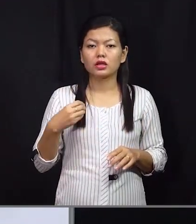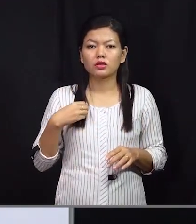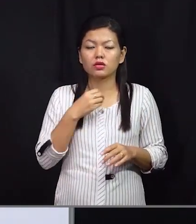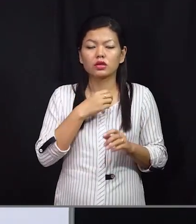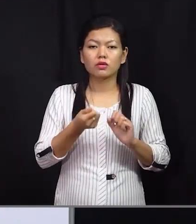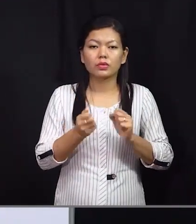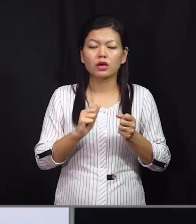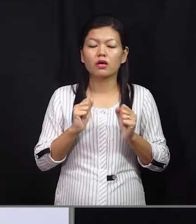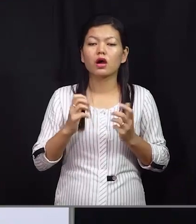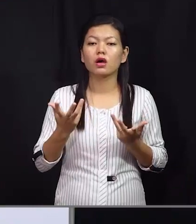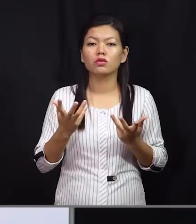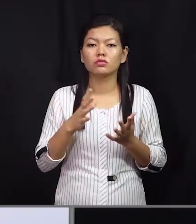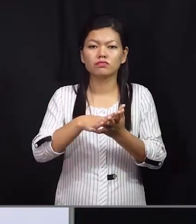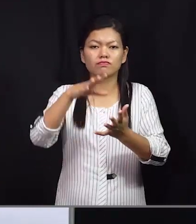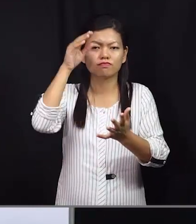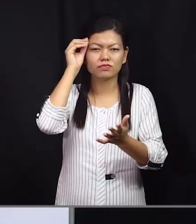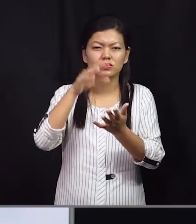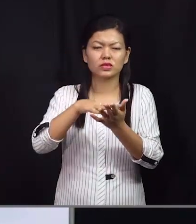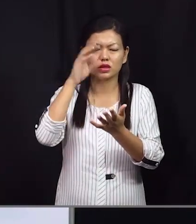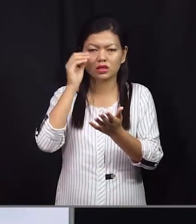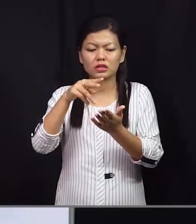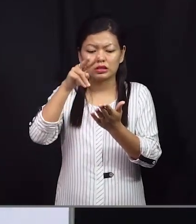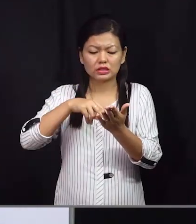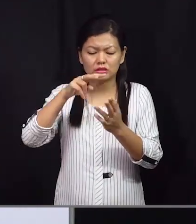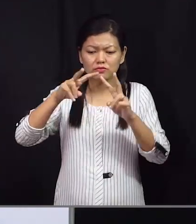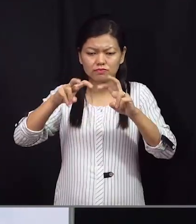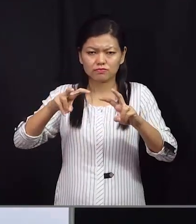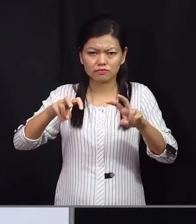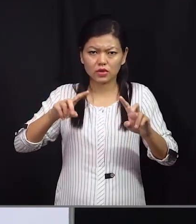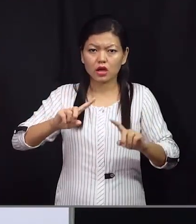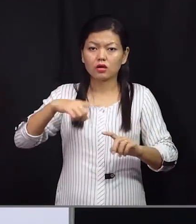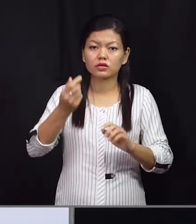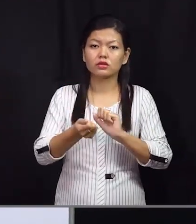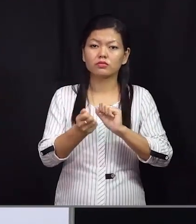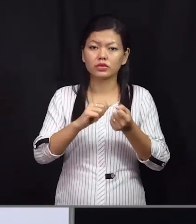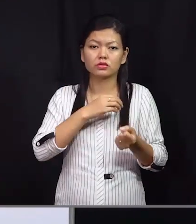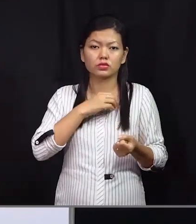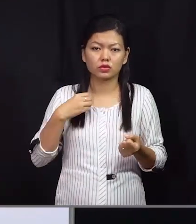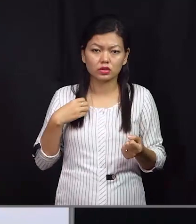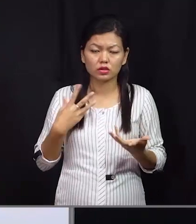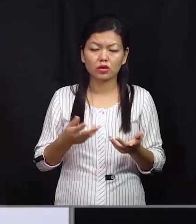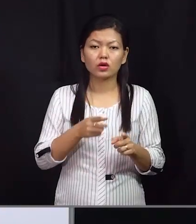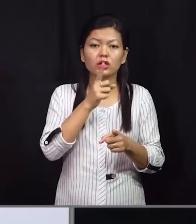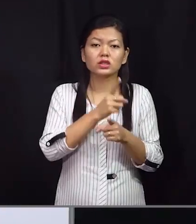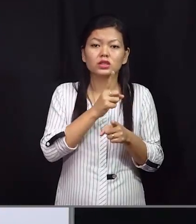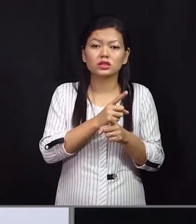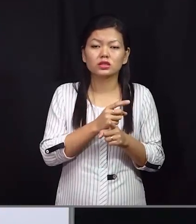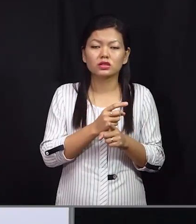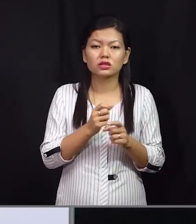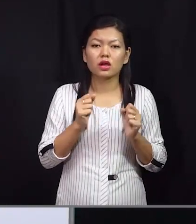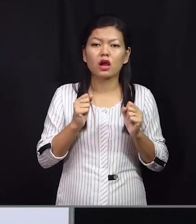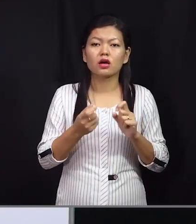So people or the society regard those professionals, okay, they regard those professionals because they not only